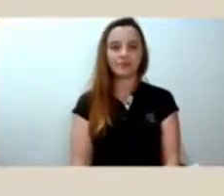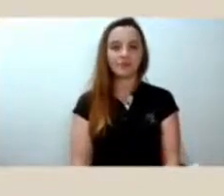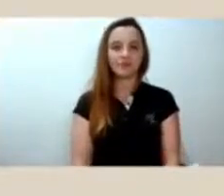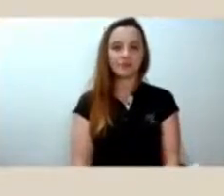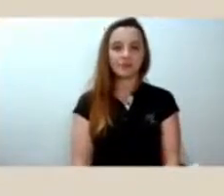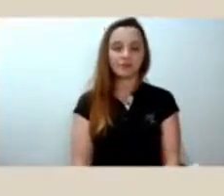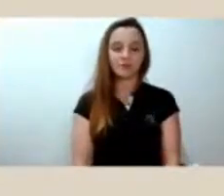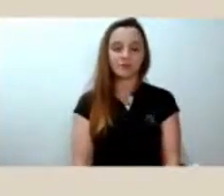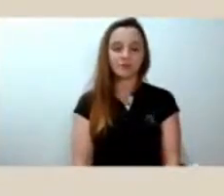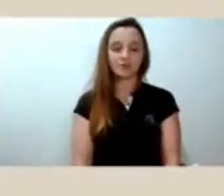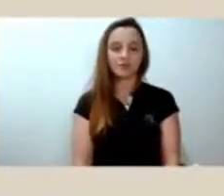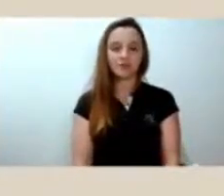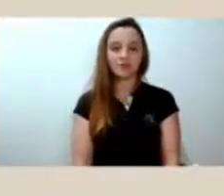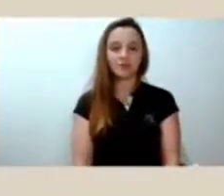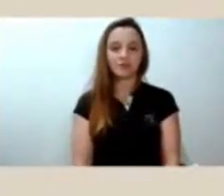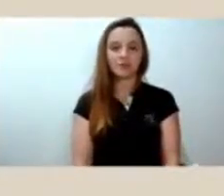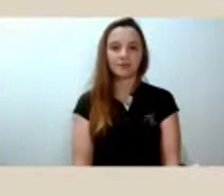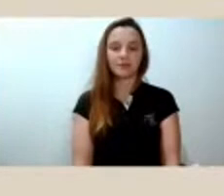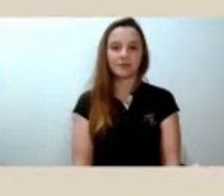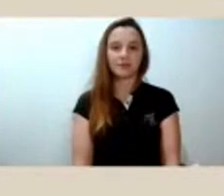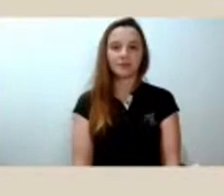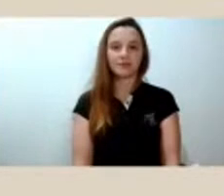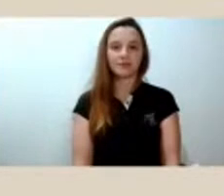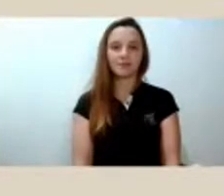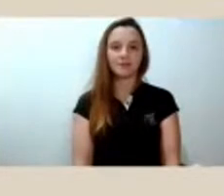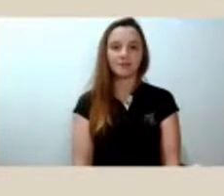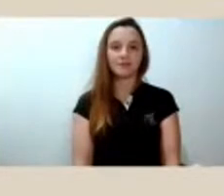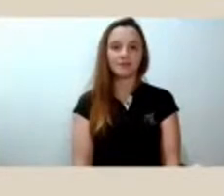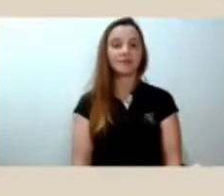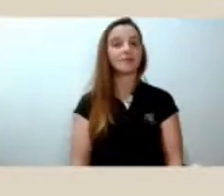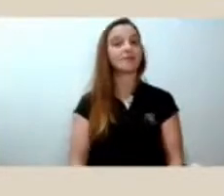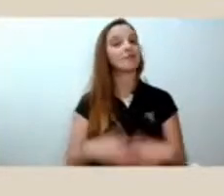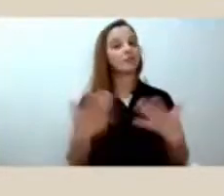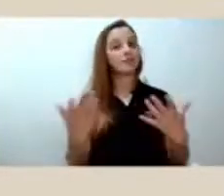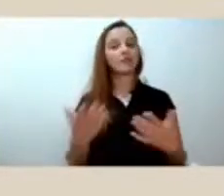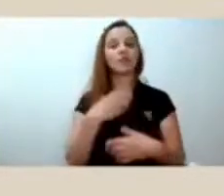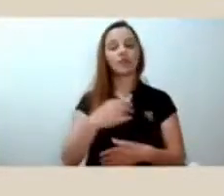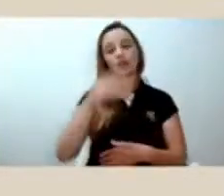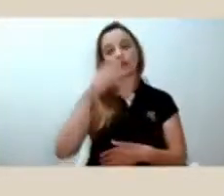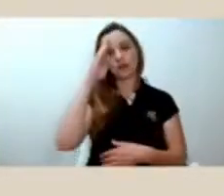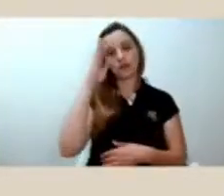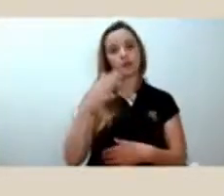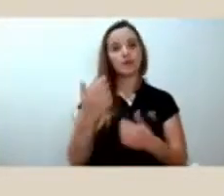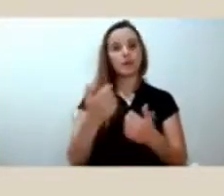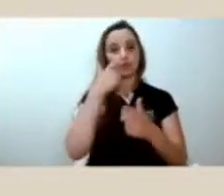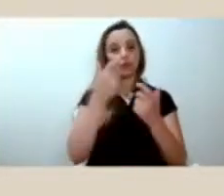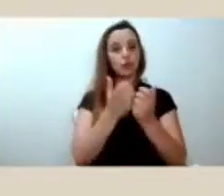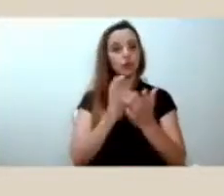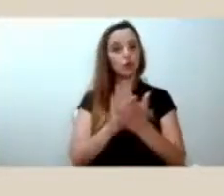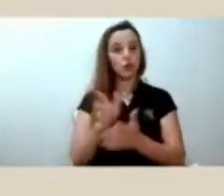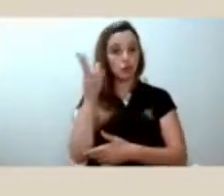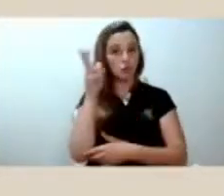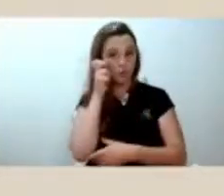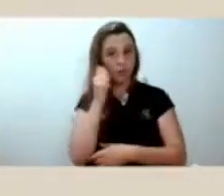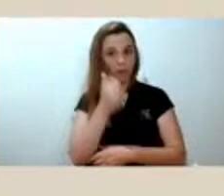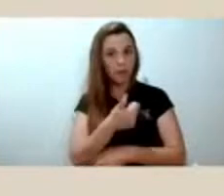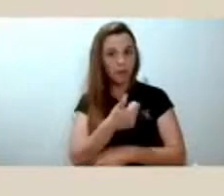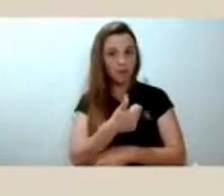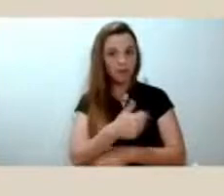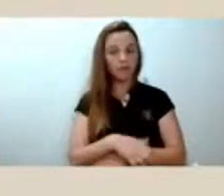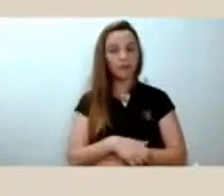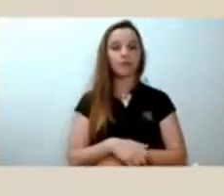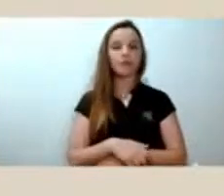Onde é que está? So I just want to know, can all the panelists hear me? Yeah, I can,